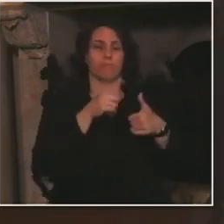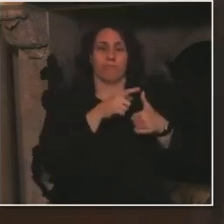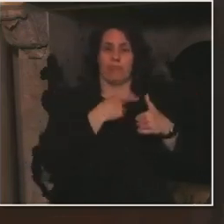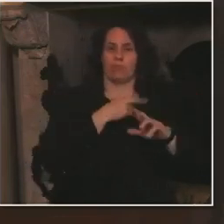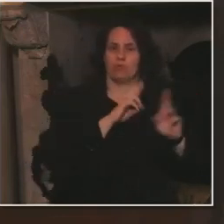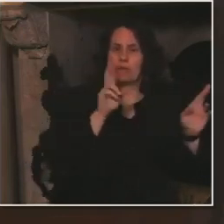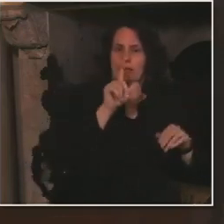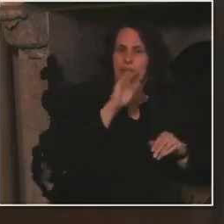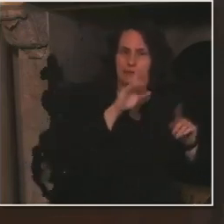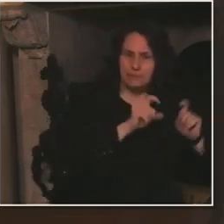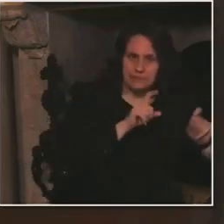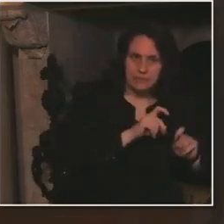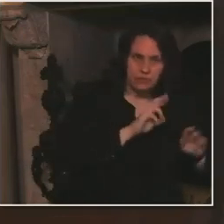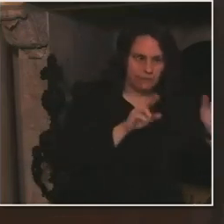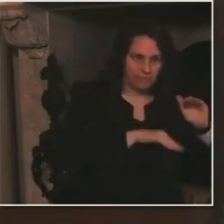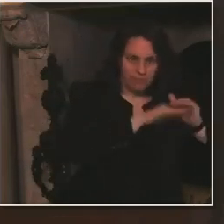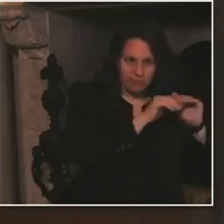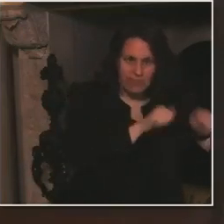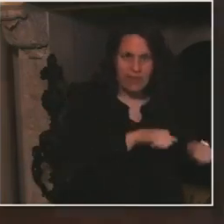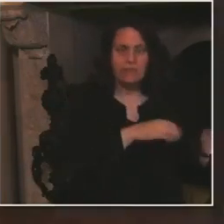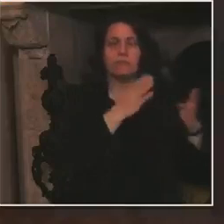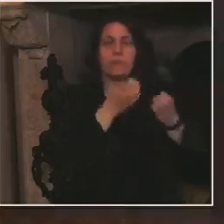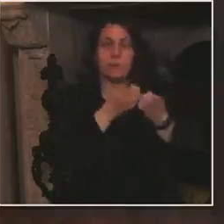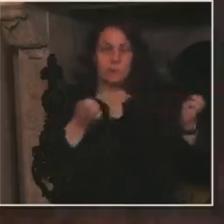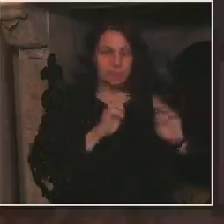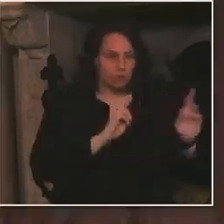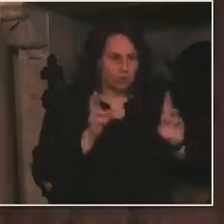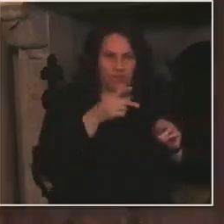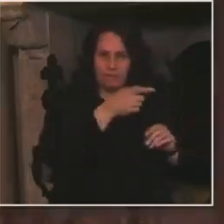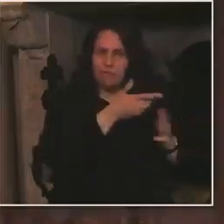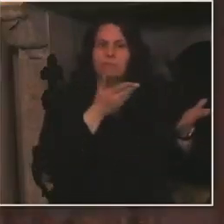over to Secretary-Designee Andrea Palm.